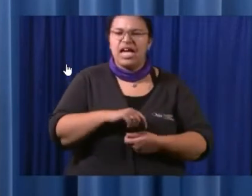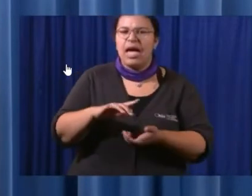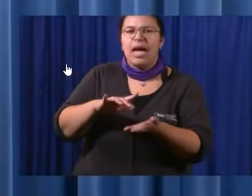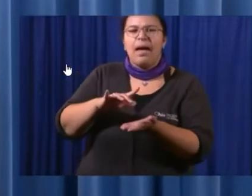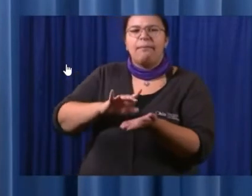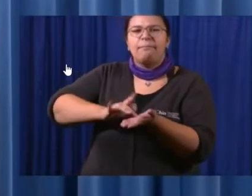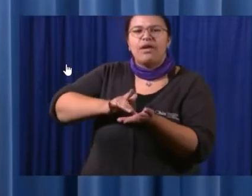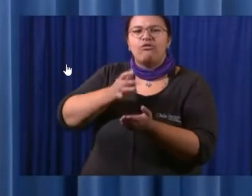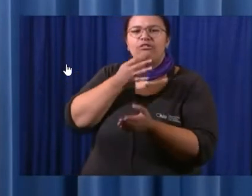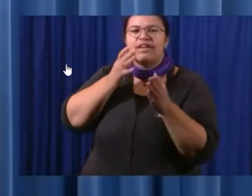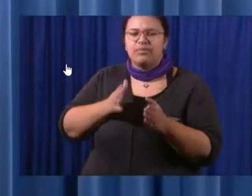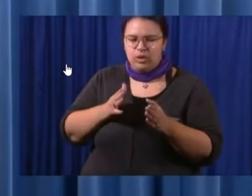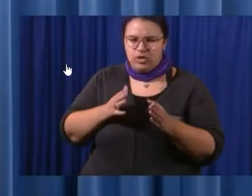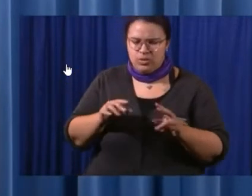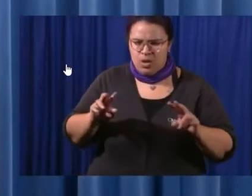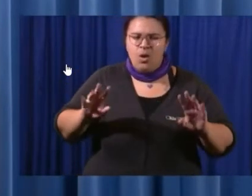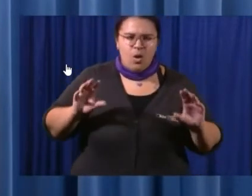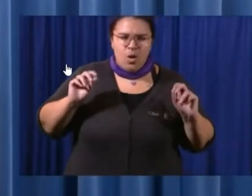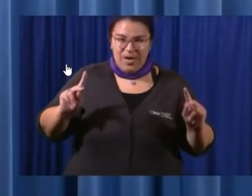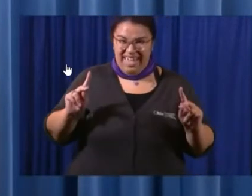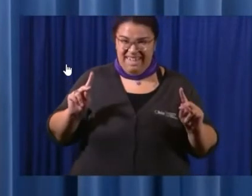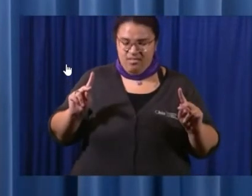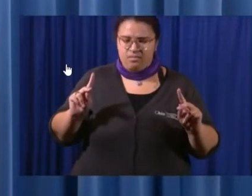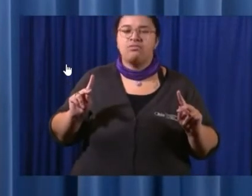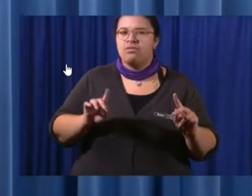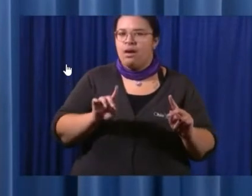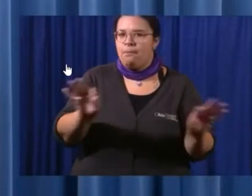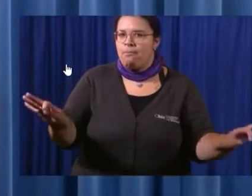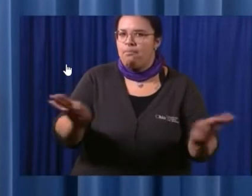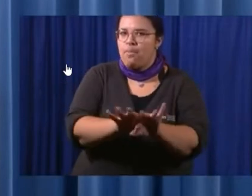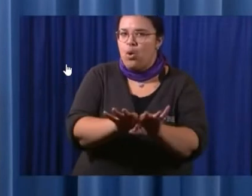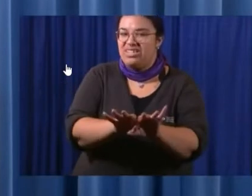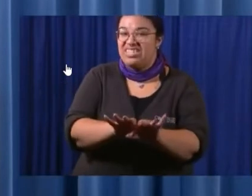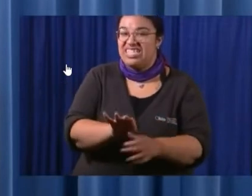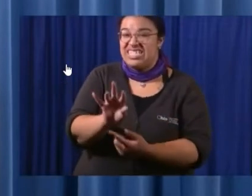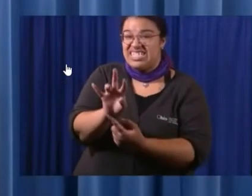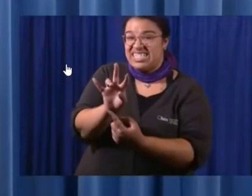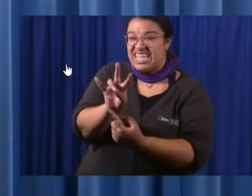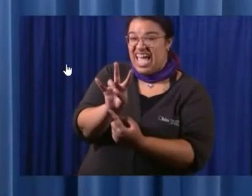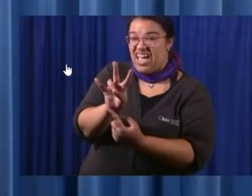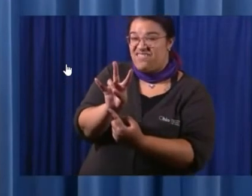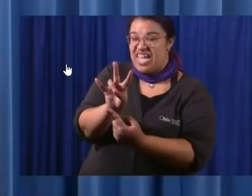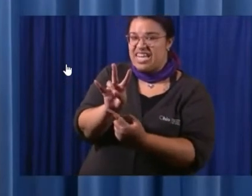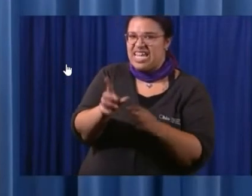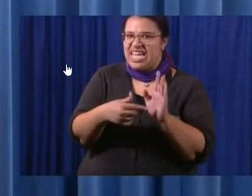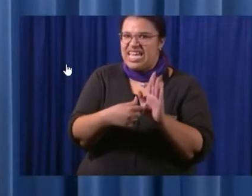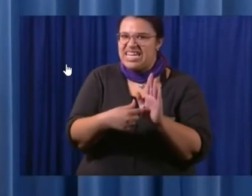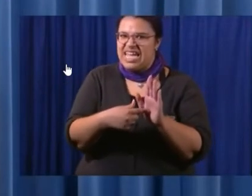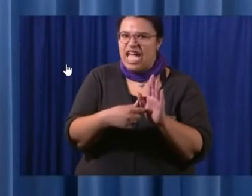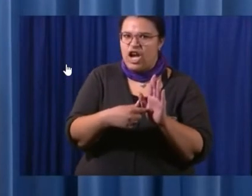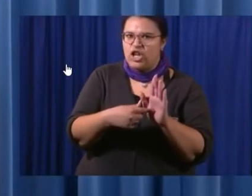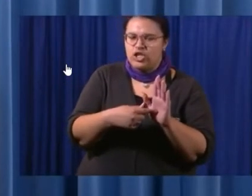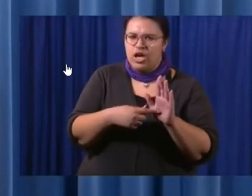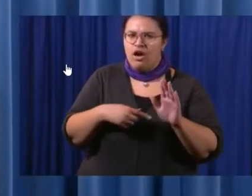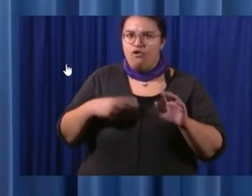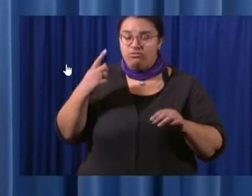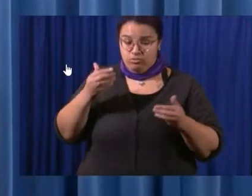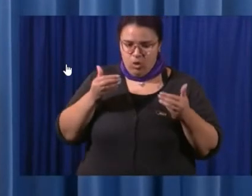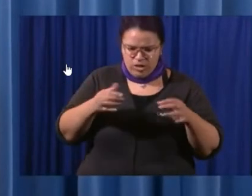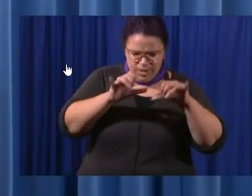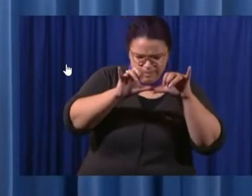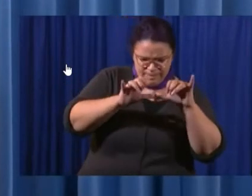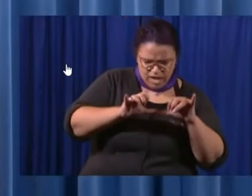into consideration and not just one, the odds are of getting it right go dramatically up. And if you were just looking